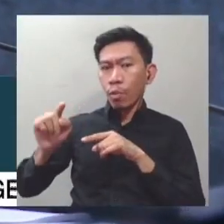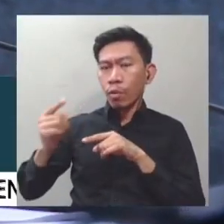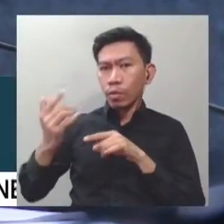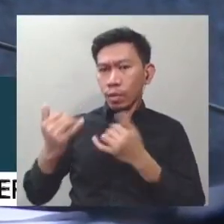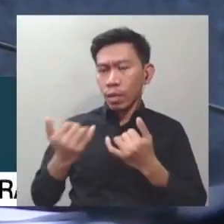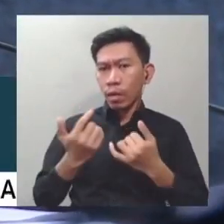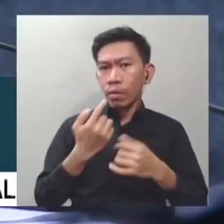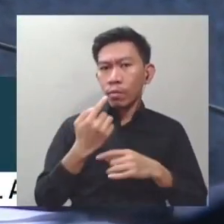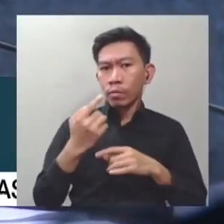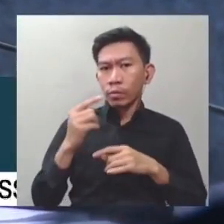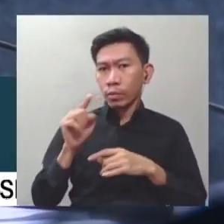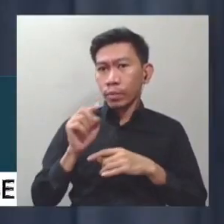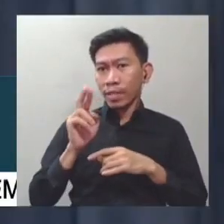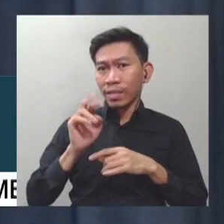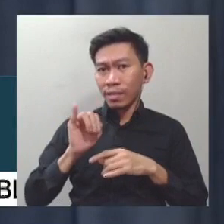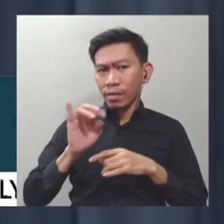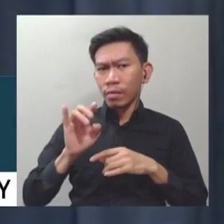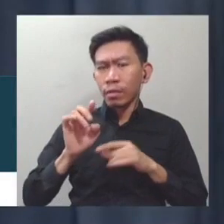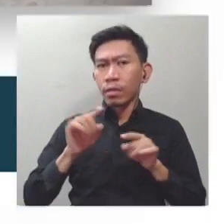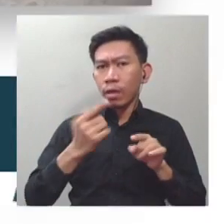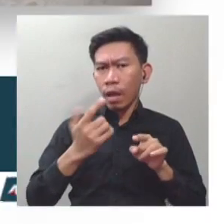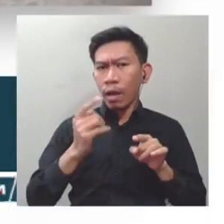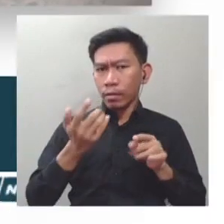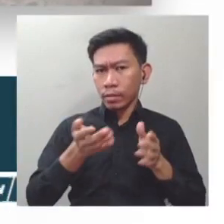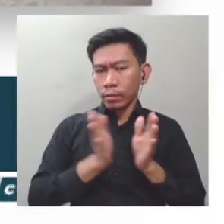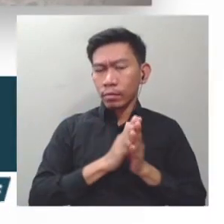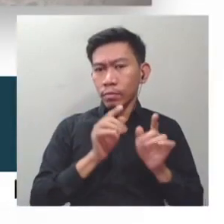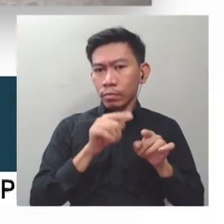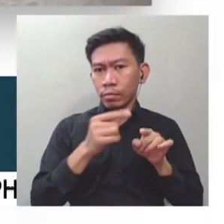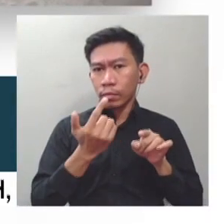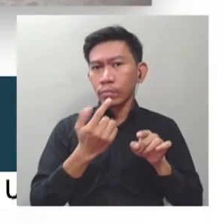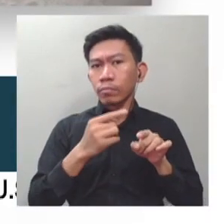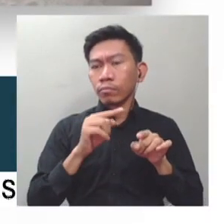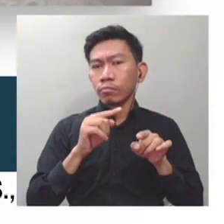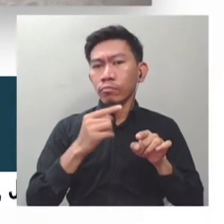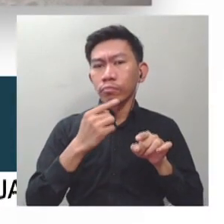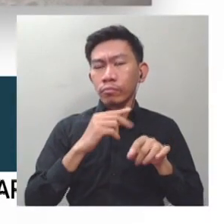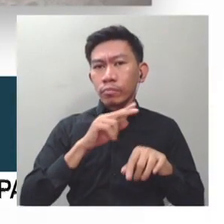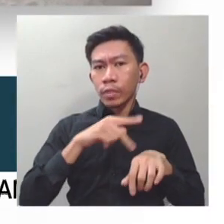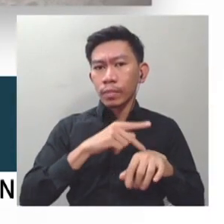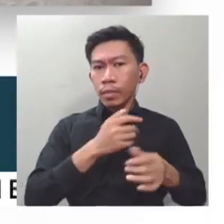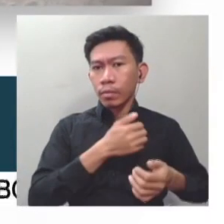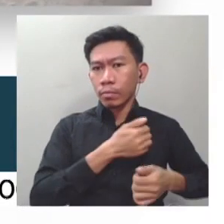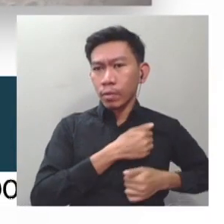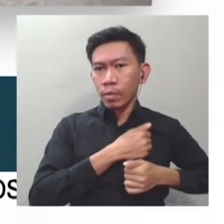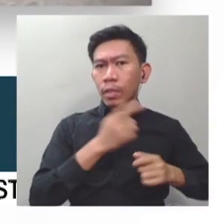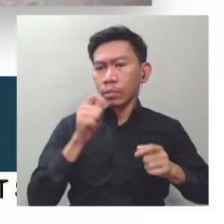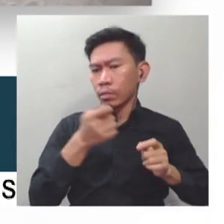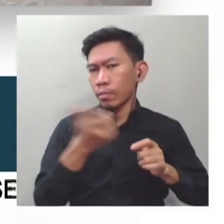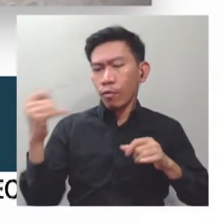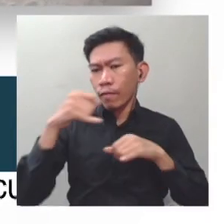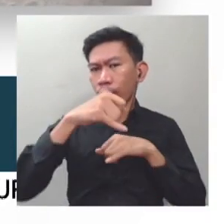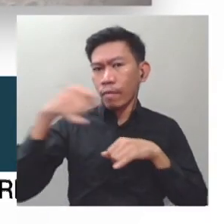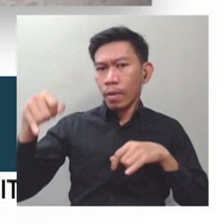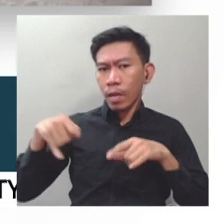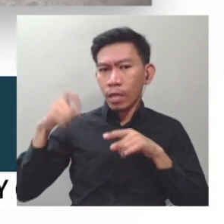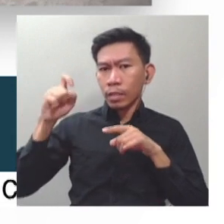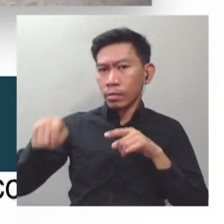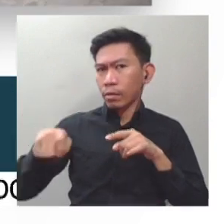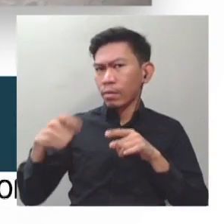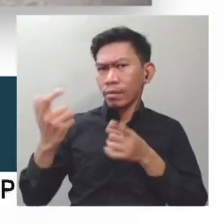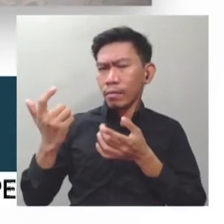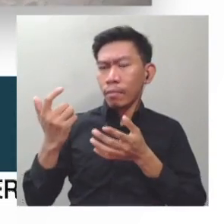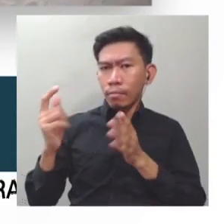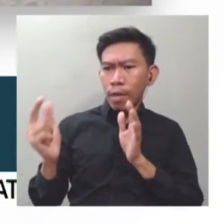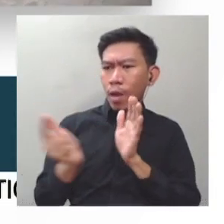to remove the floating barriers. He says all illegal structures in Philippine waters should be removed, not just to assert